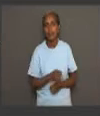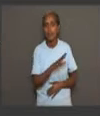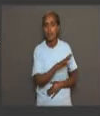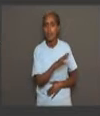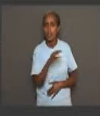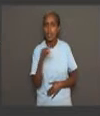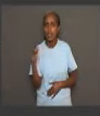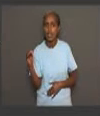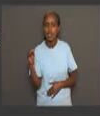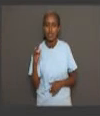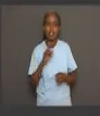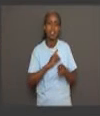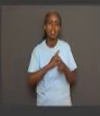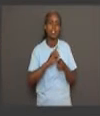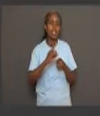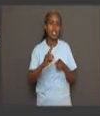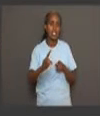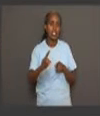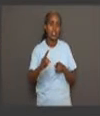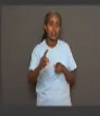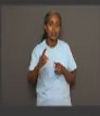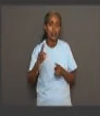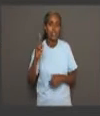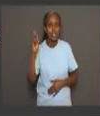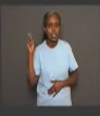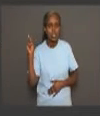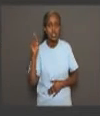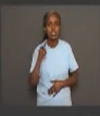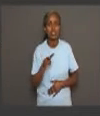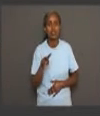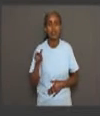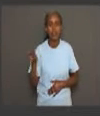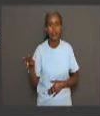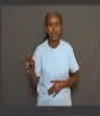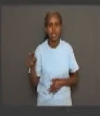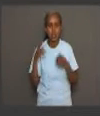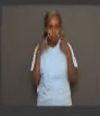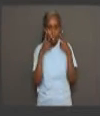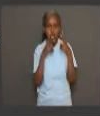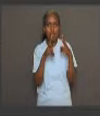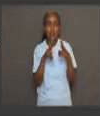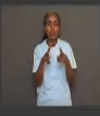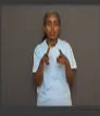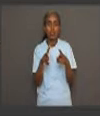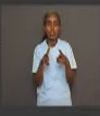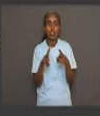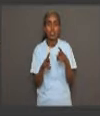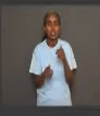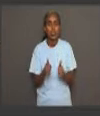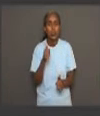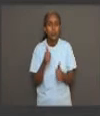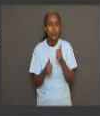and the direction of this vector by looking at which